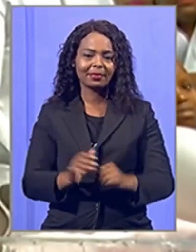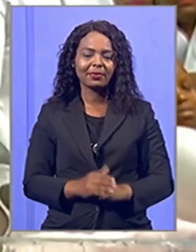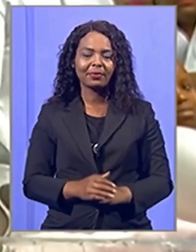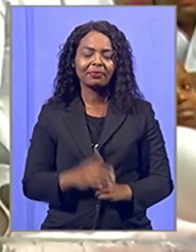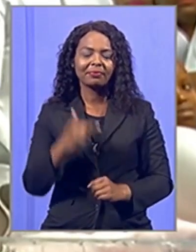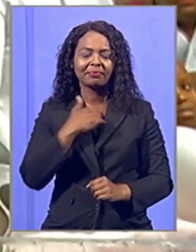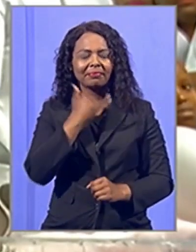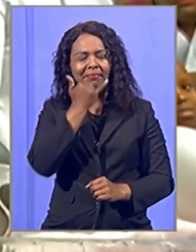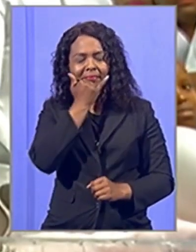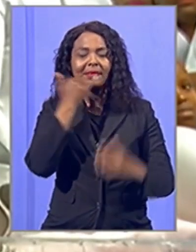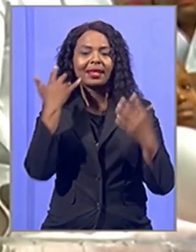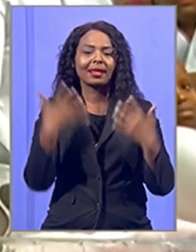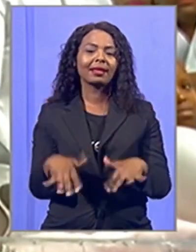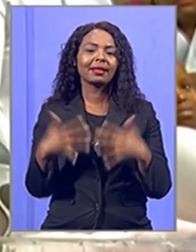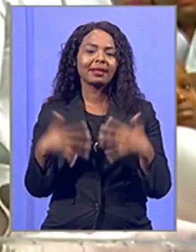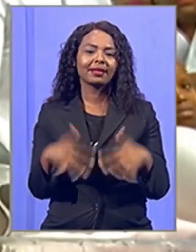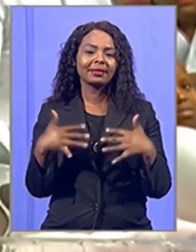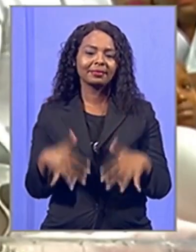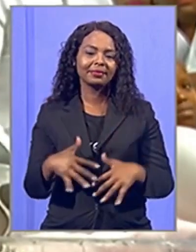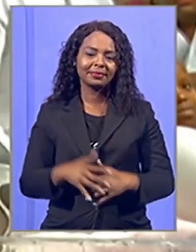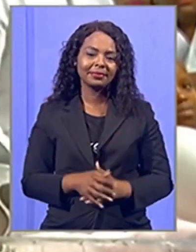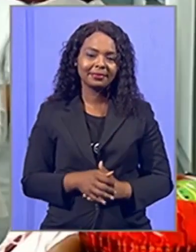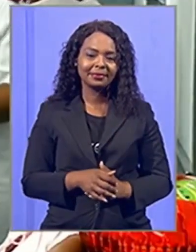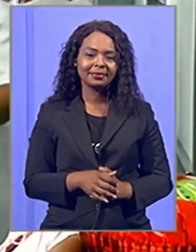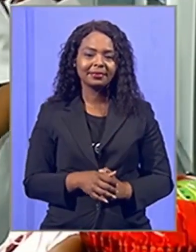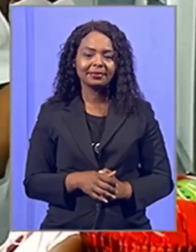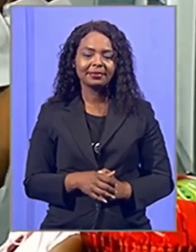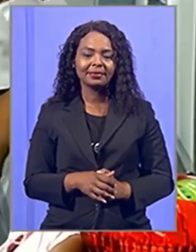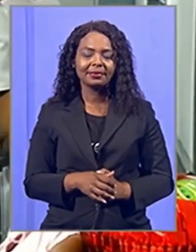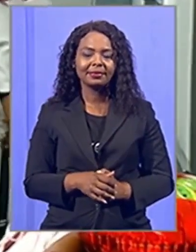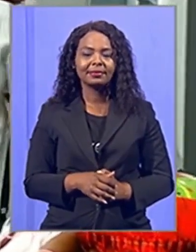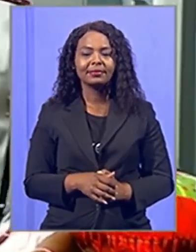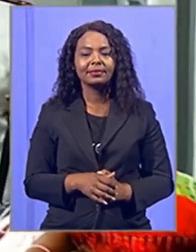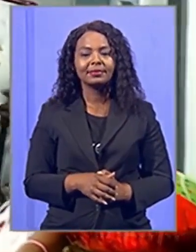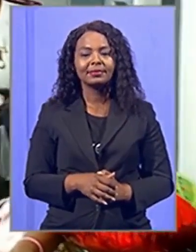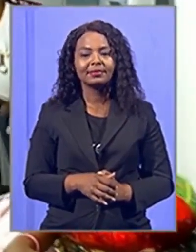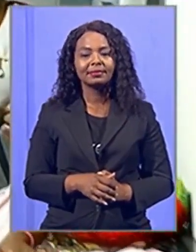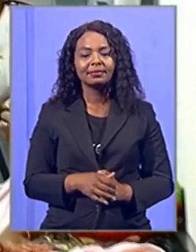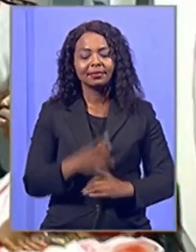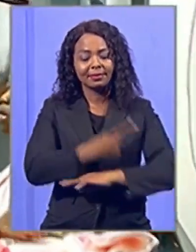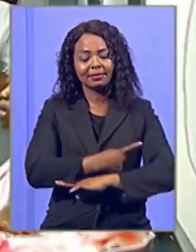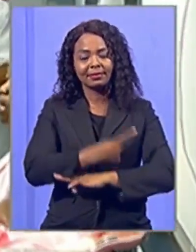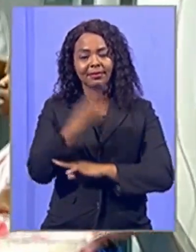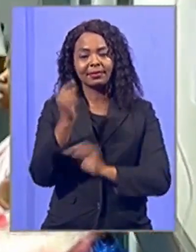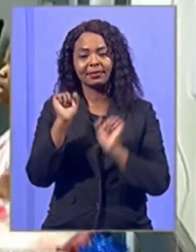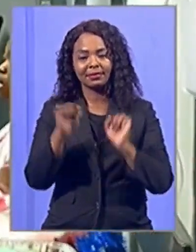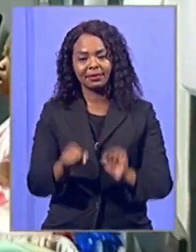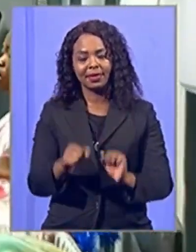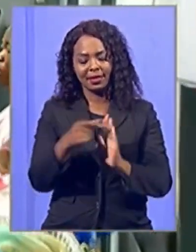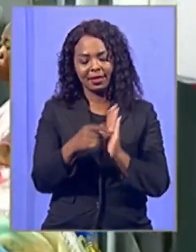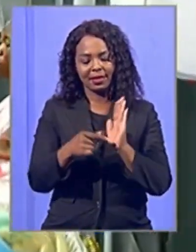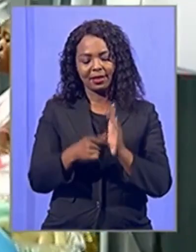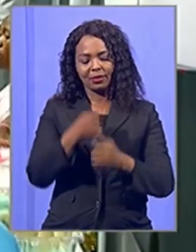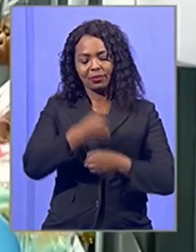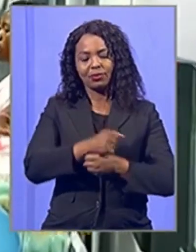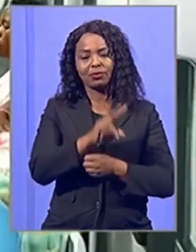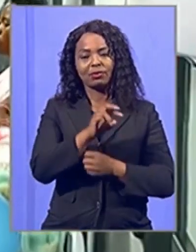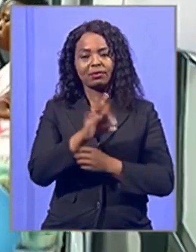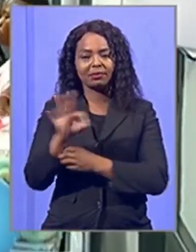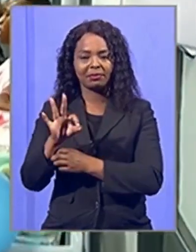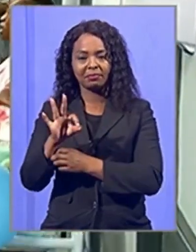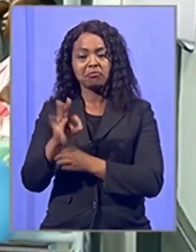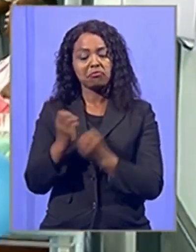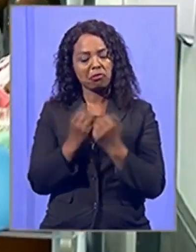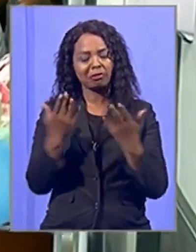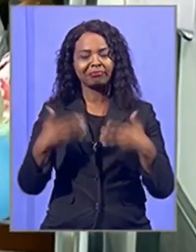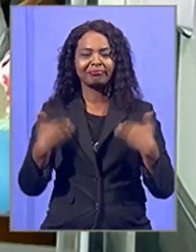ke thabile kudu. E ne e le letsatsi lwa ntlha la tshimologo ya ngwaga le le itumedisang.